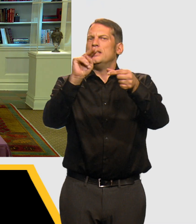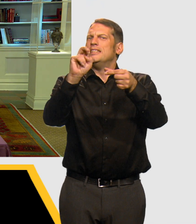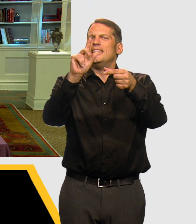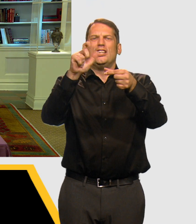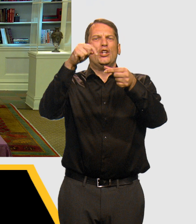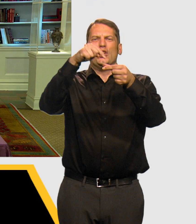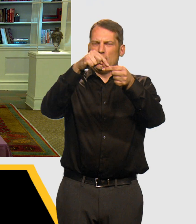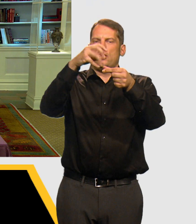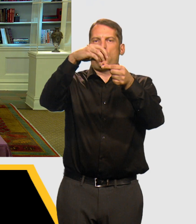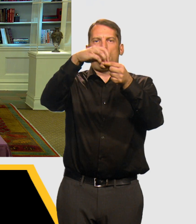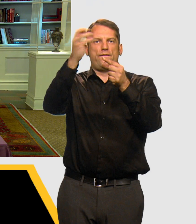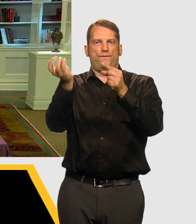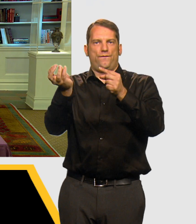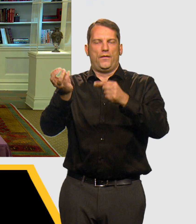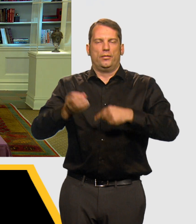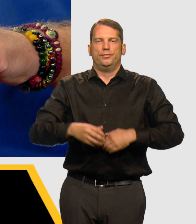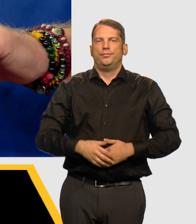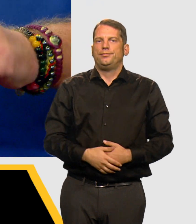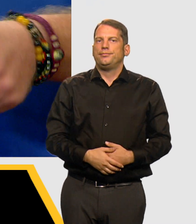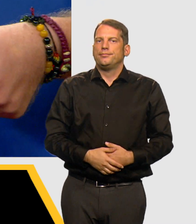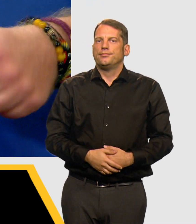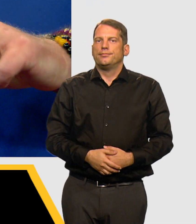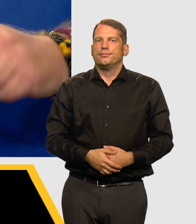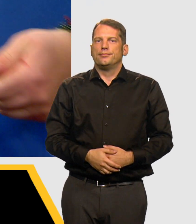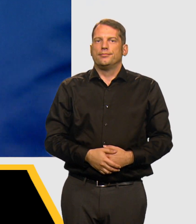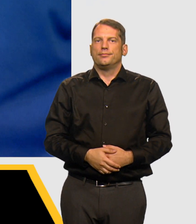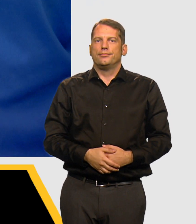Remove caps from the needleless syringe